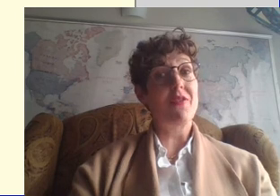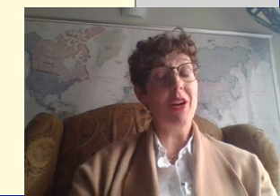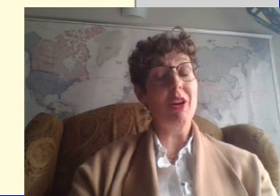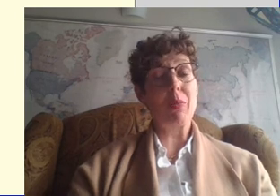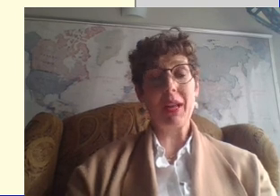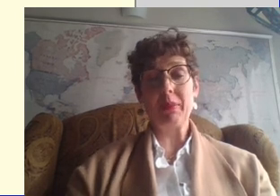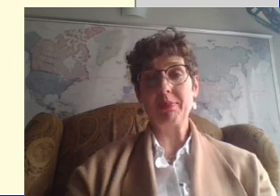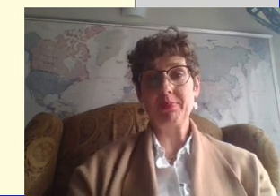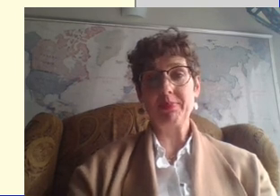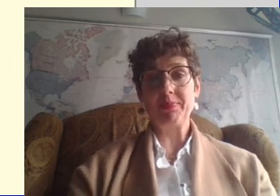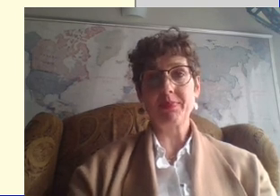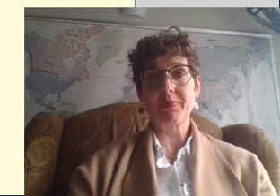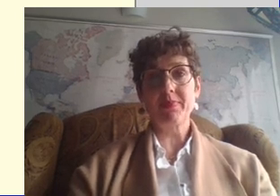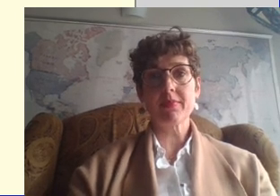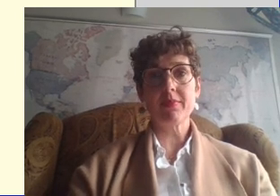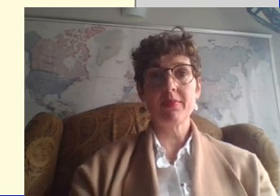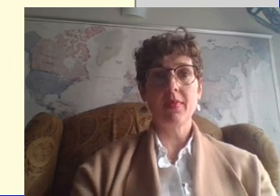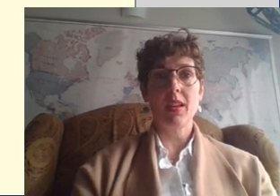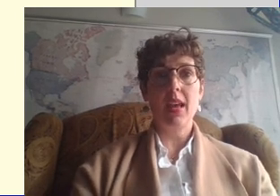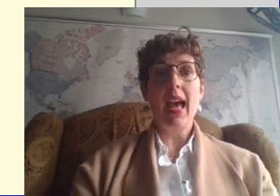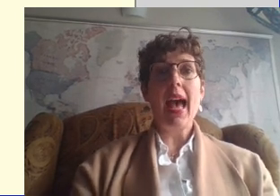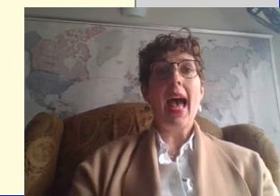they looked very pretty.